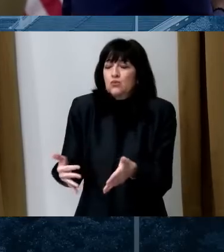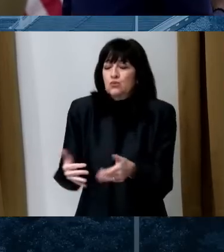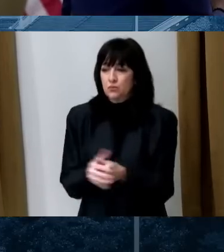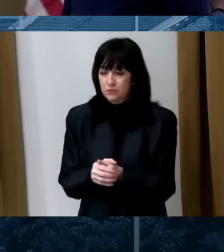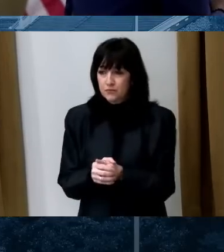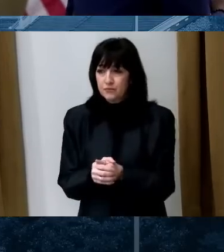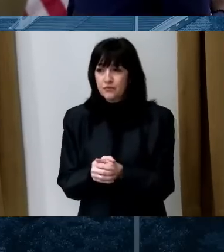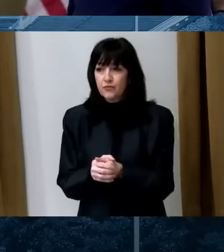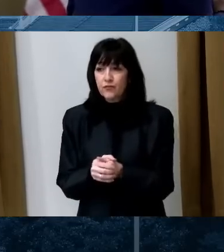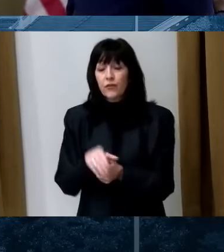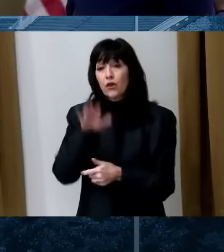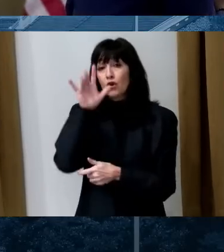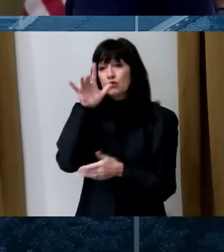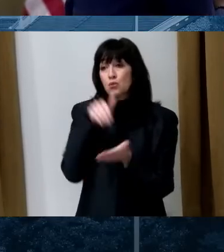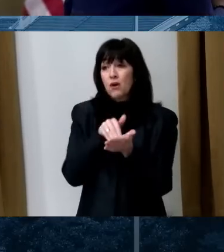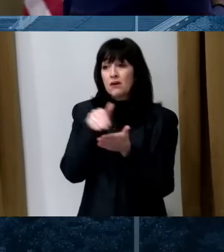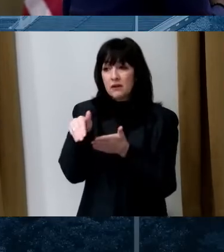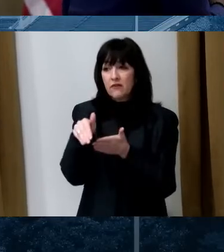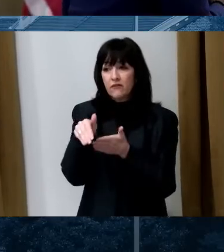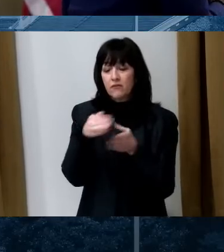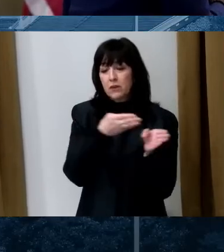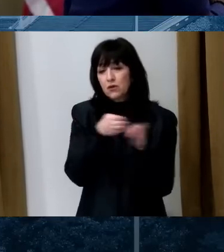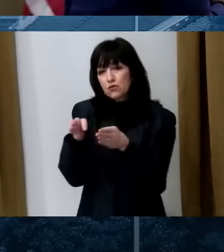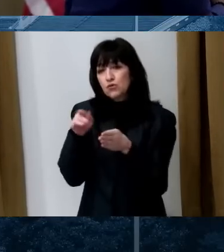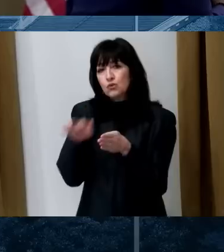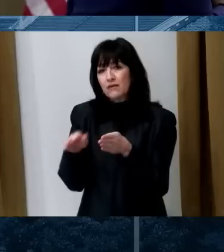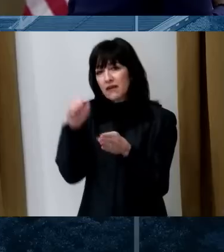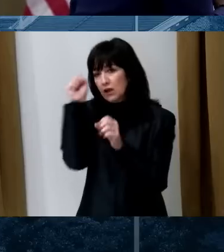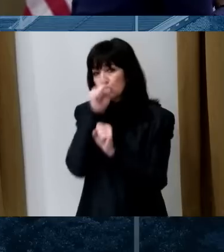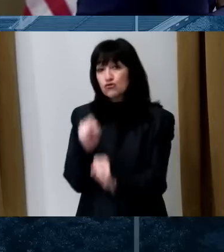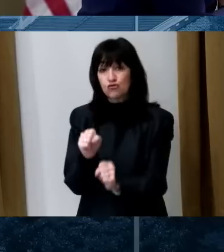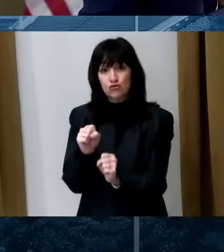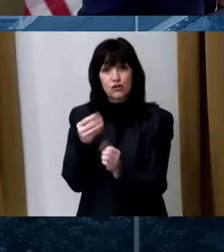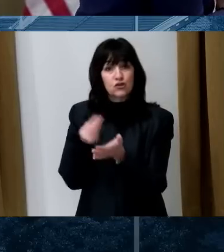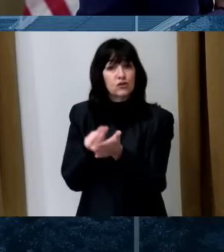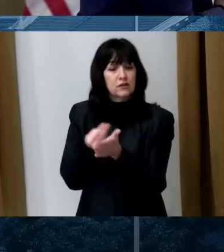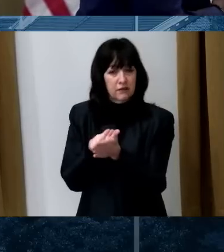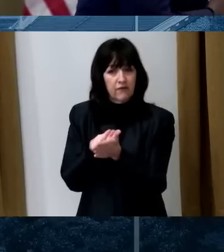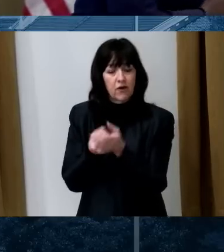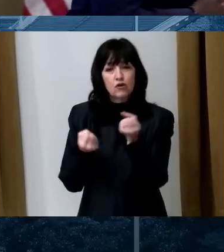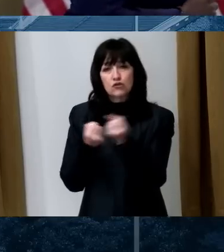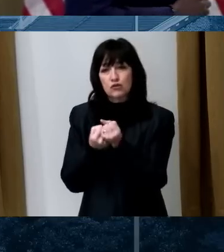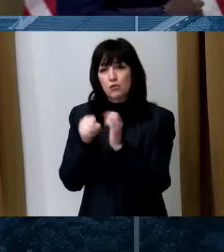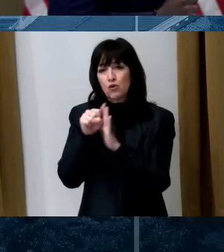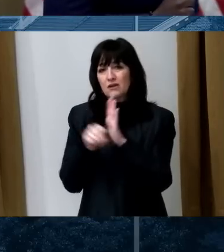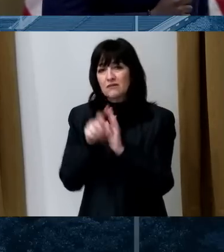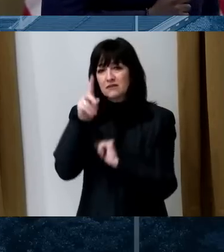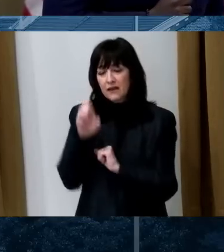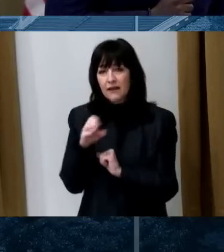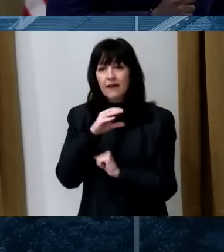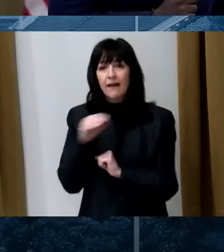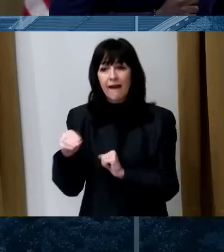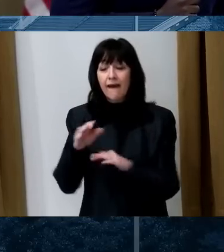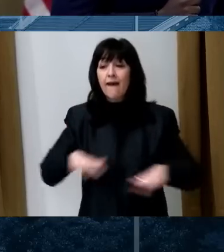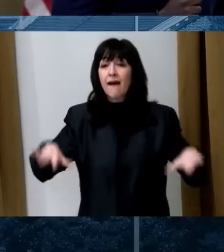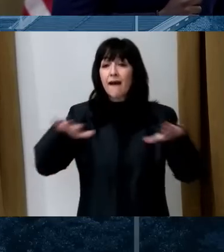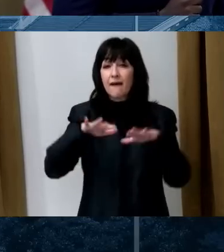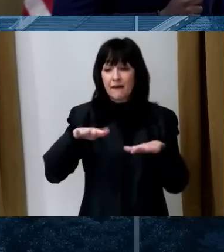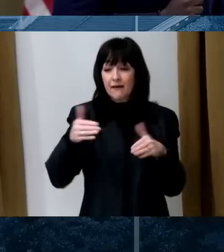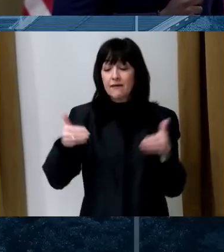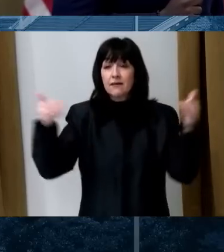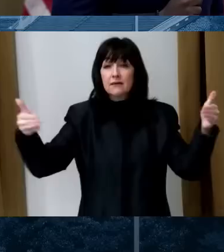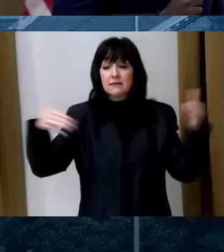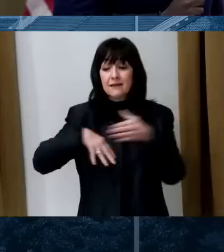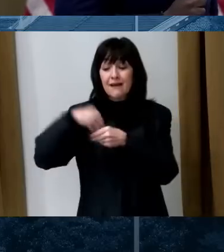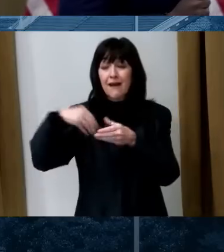Also, $25 million towards the strategic funds to support jobs in the state of Delaware, another $20 million for suburban roads in order to